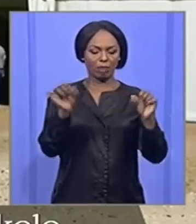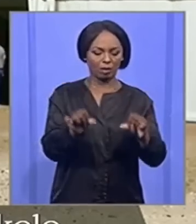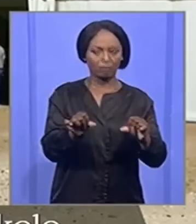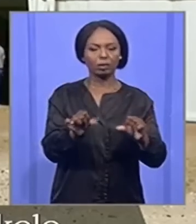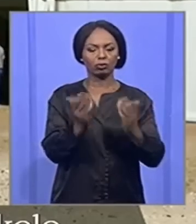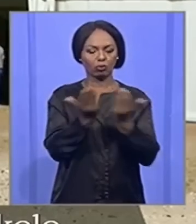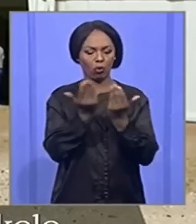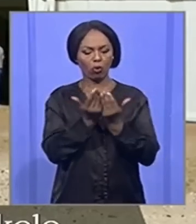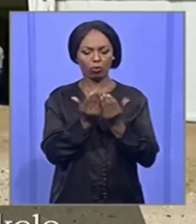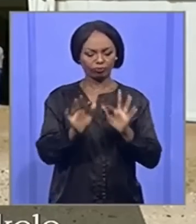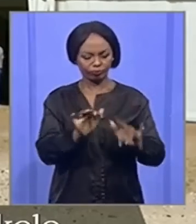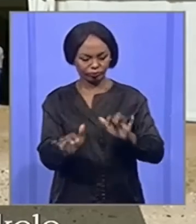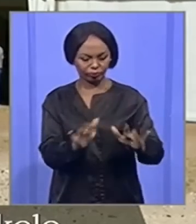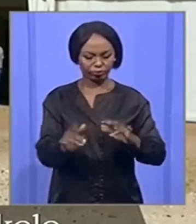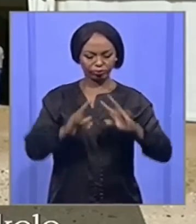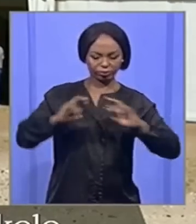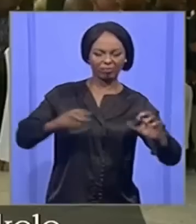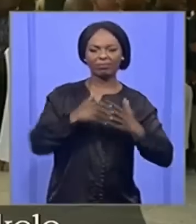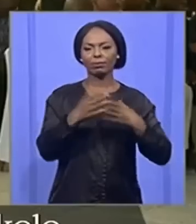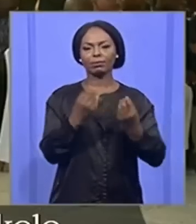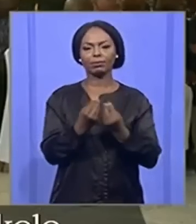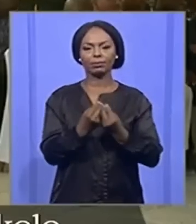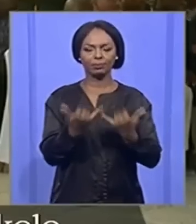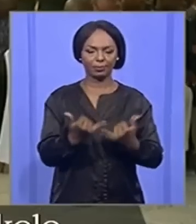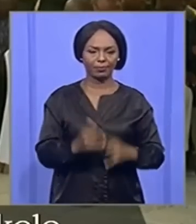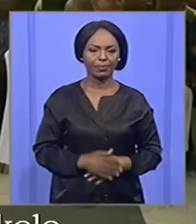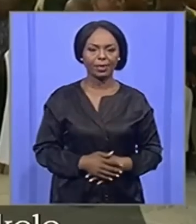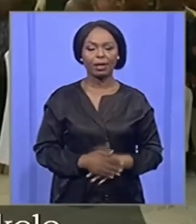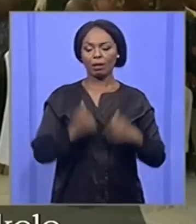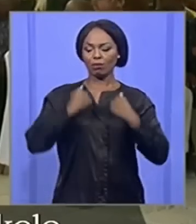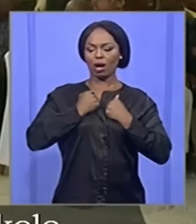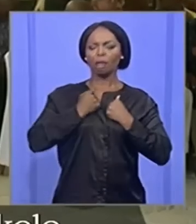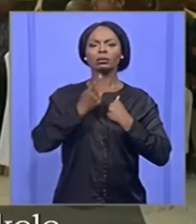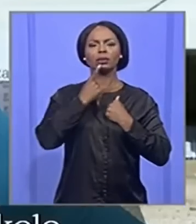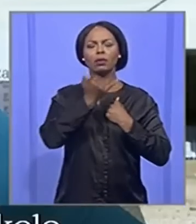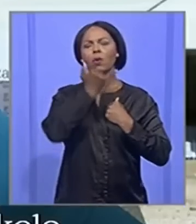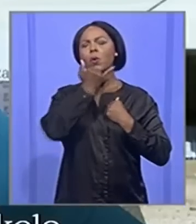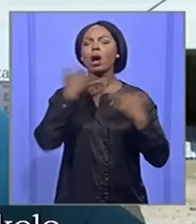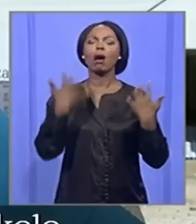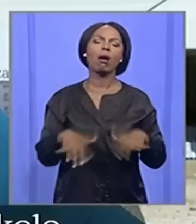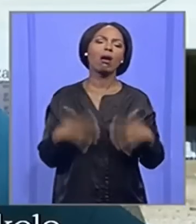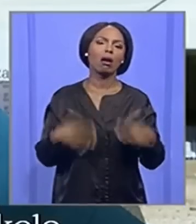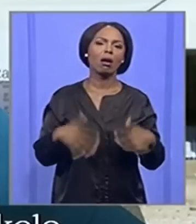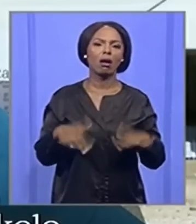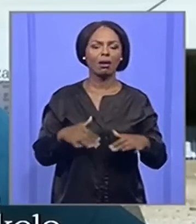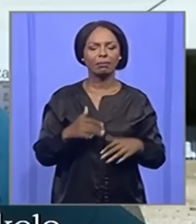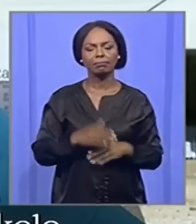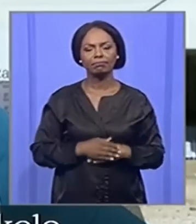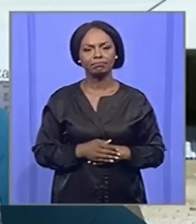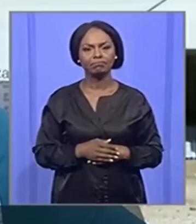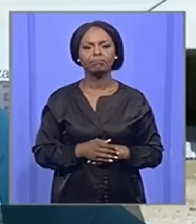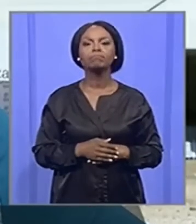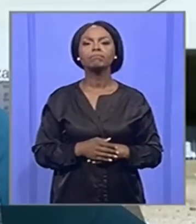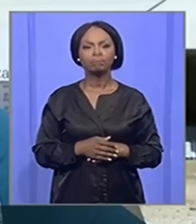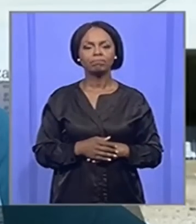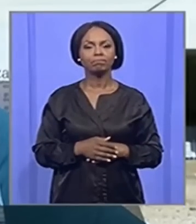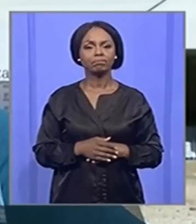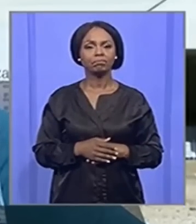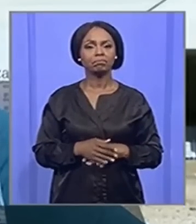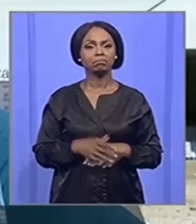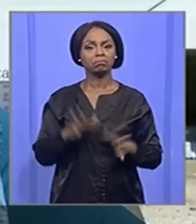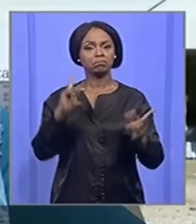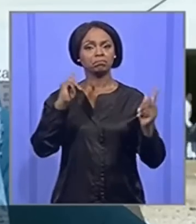re dira di-research tse ka be re na le tsone. Batswadi le bona ba thabile. Sewa sitisa tlhabologo